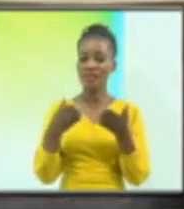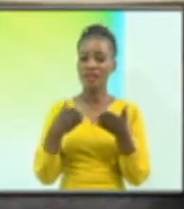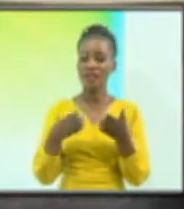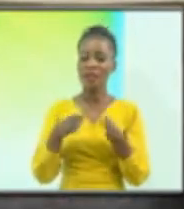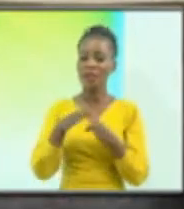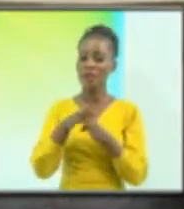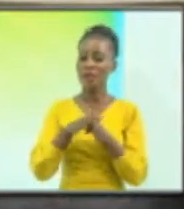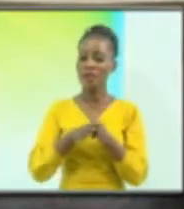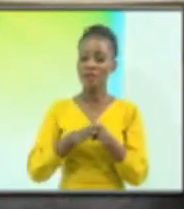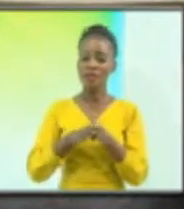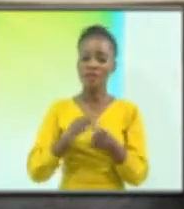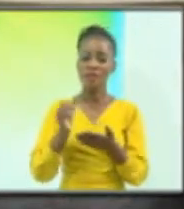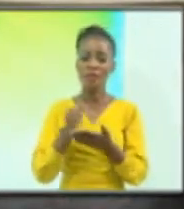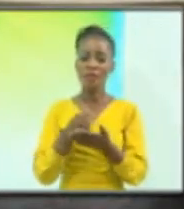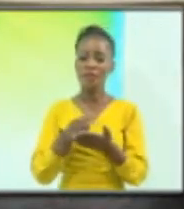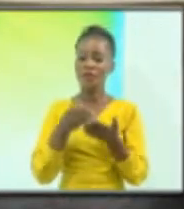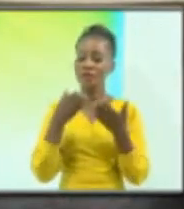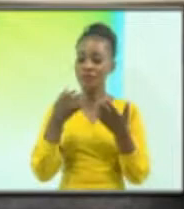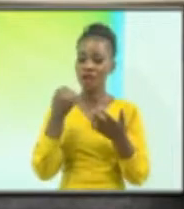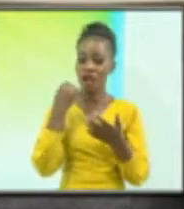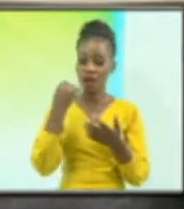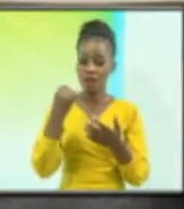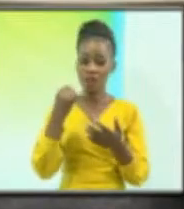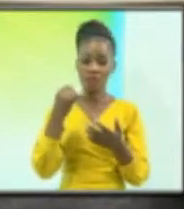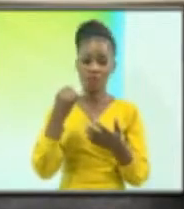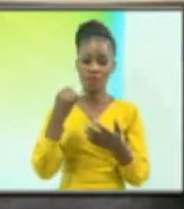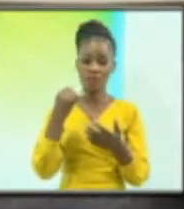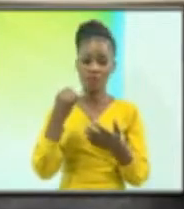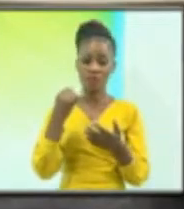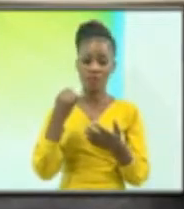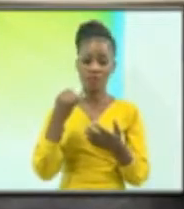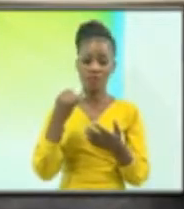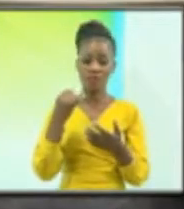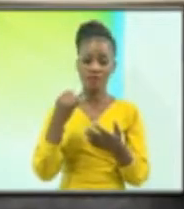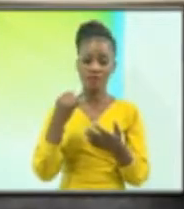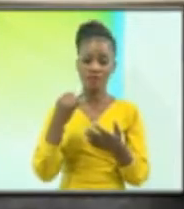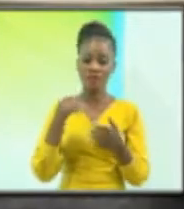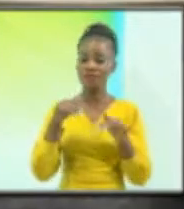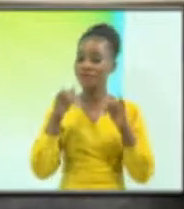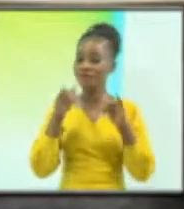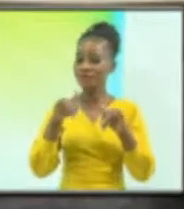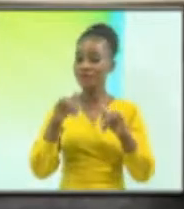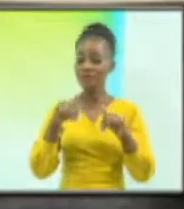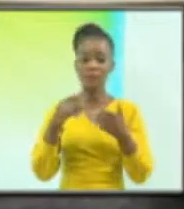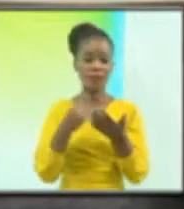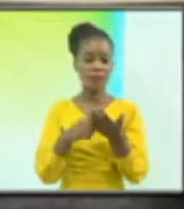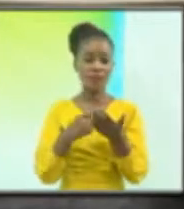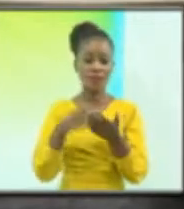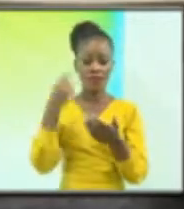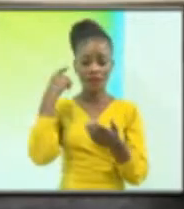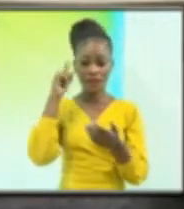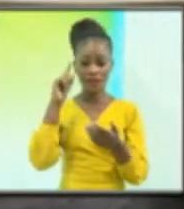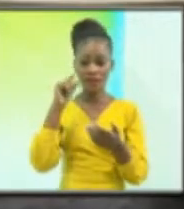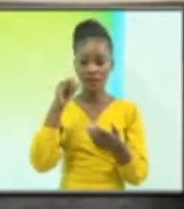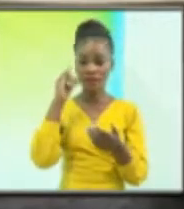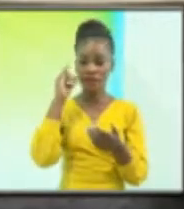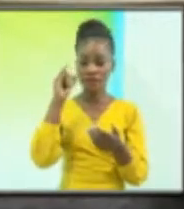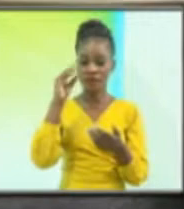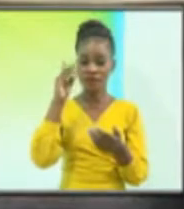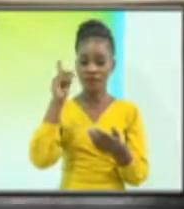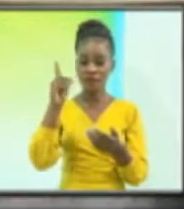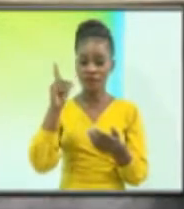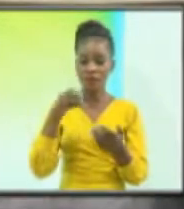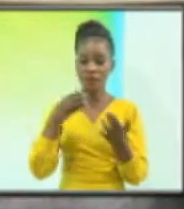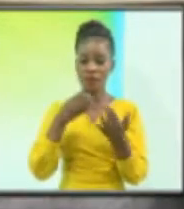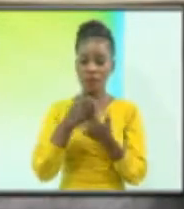only qualification for this one is to be a citizen of Uganda. You only need the national ID. You come through